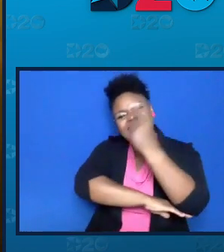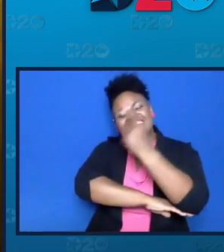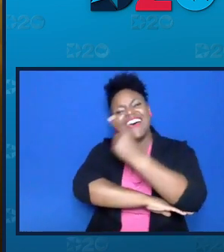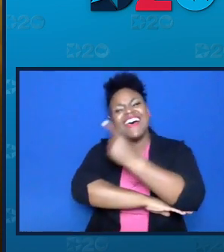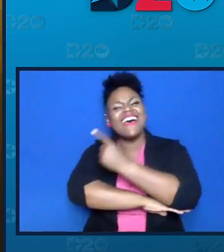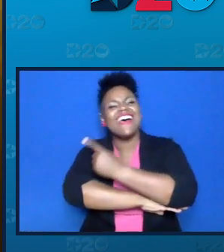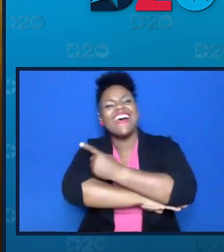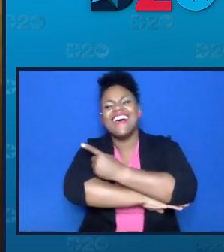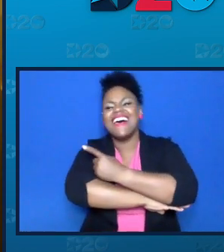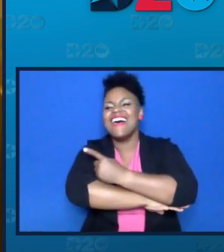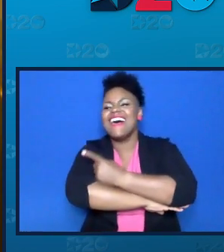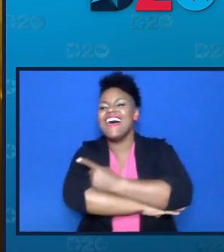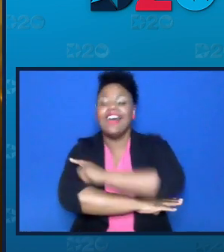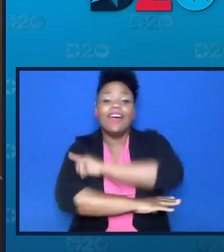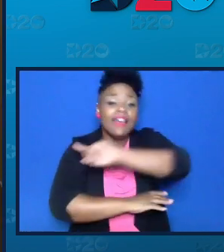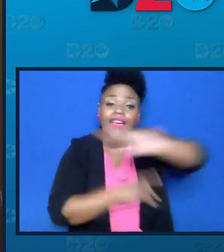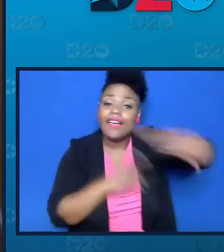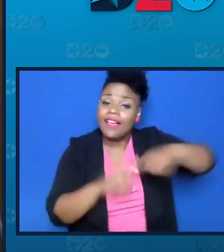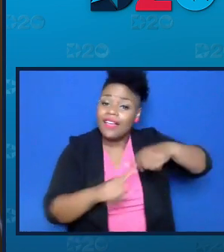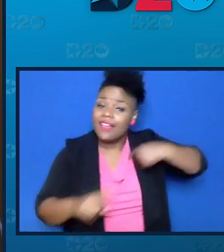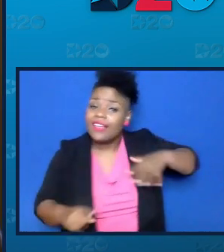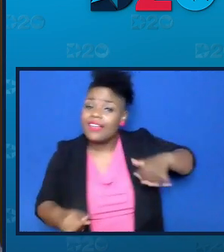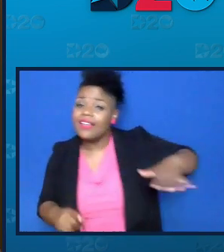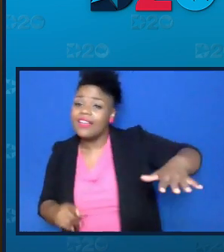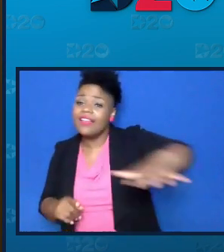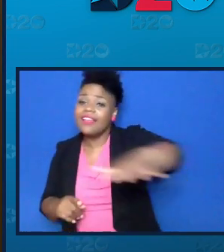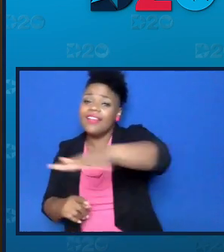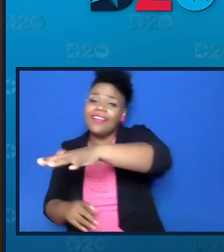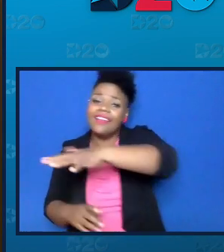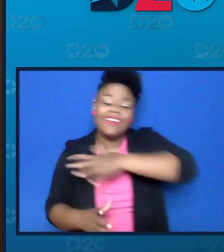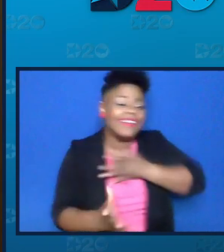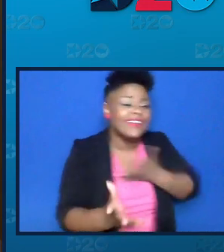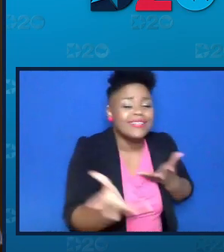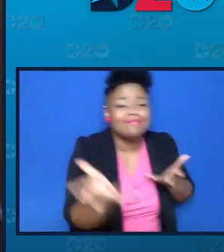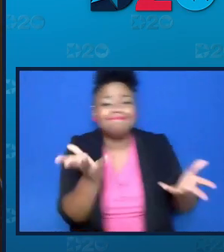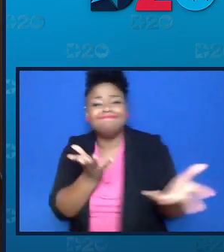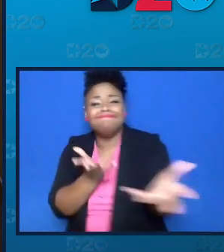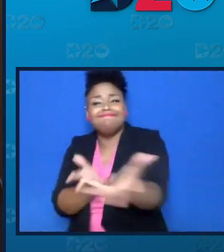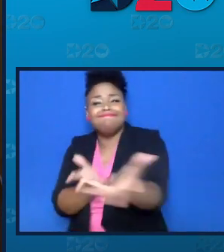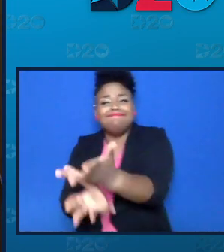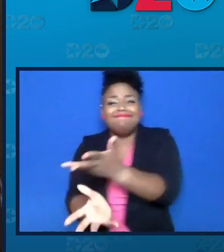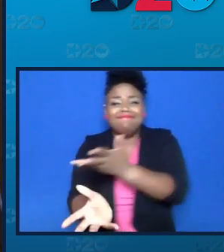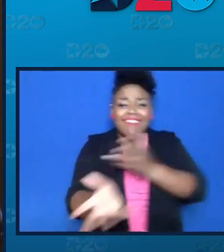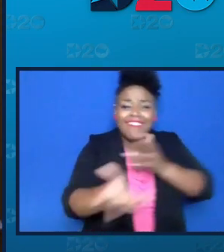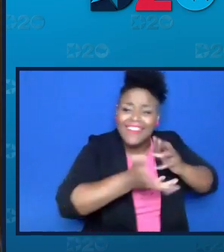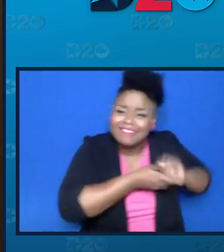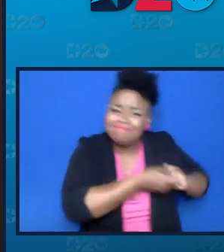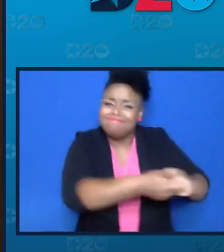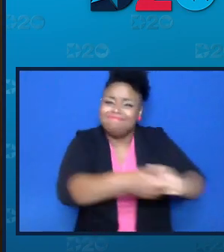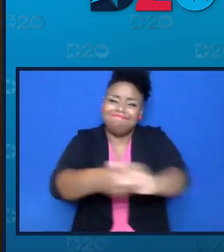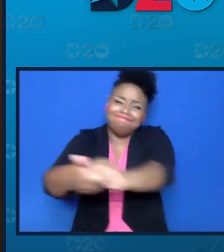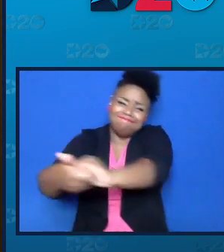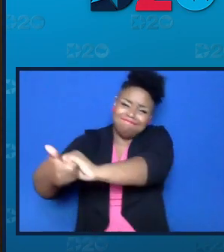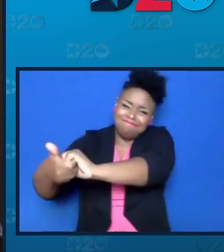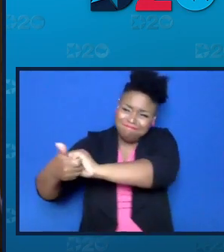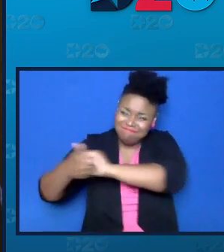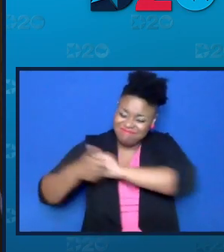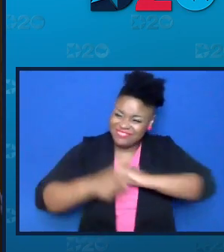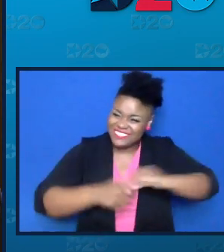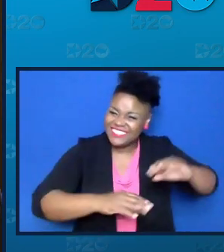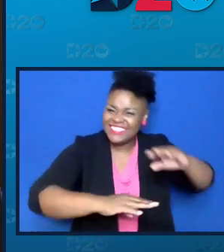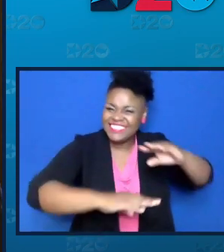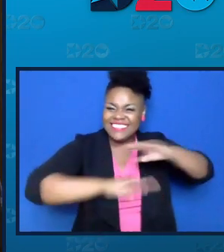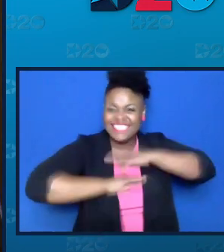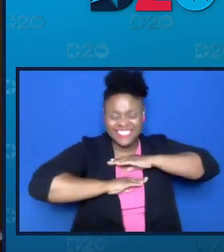the war is won, we will be sure. So sure. We will be sure. So sure to